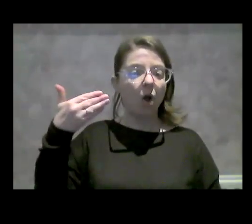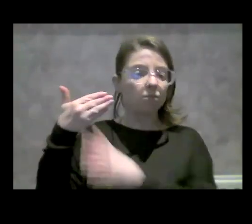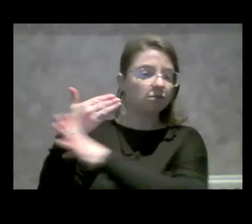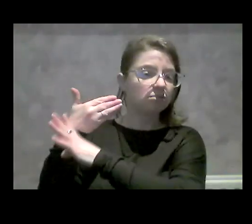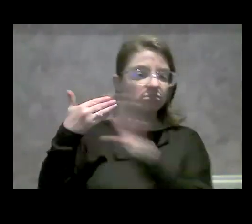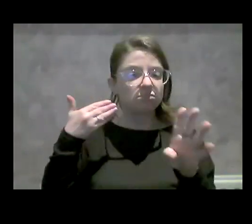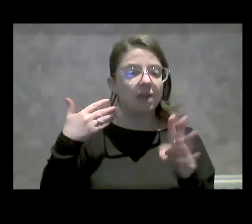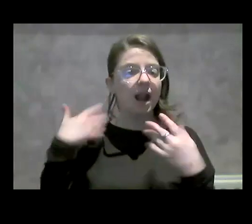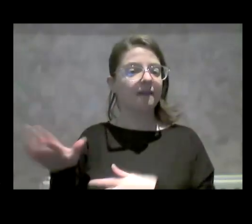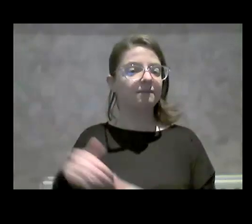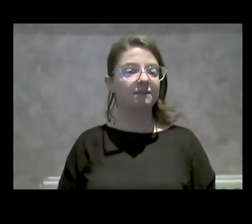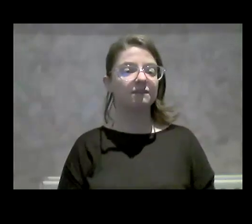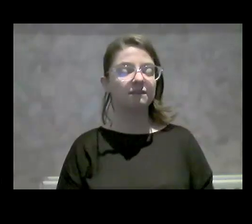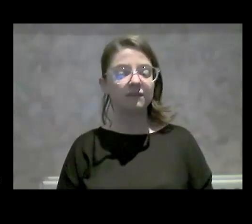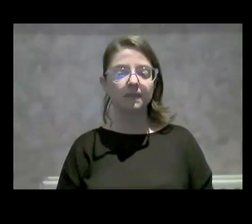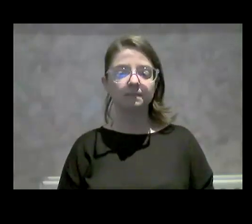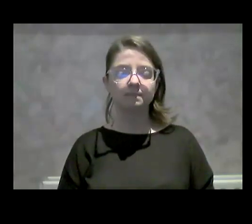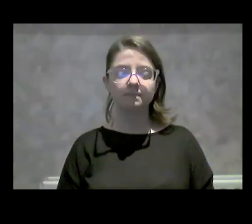open.